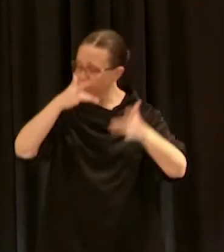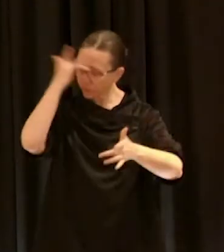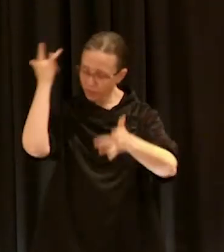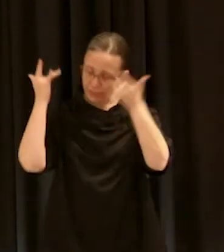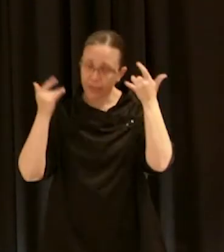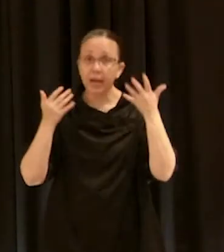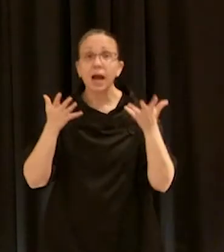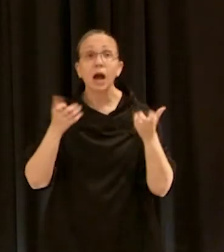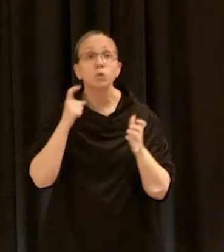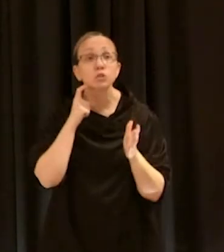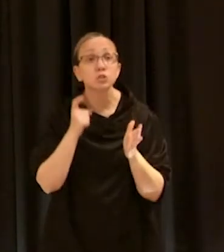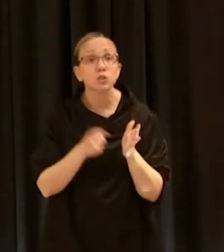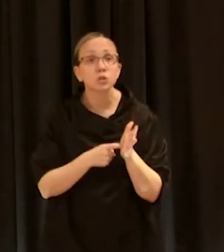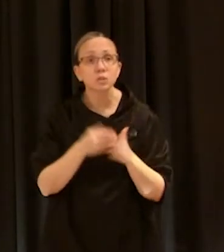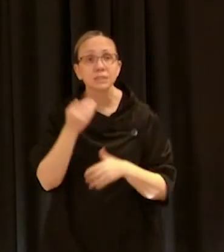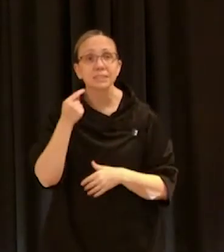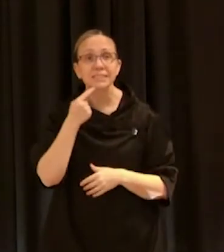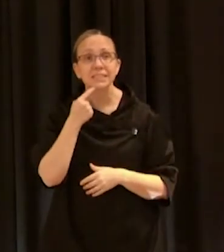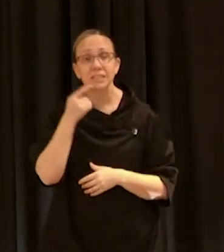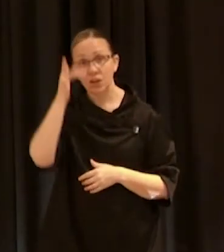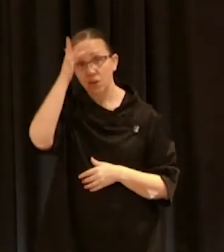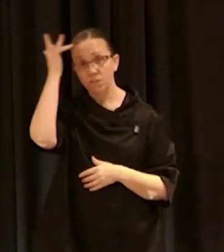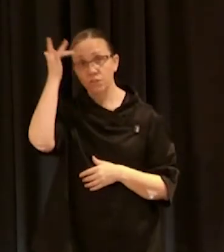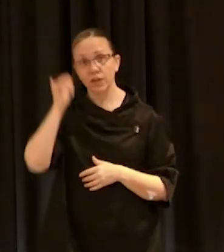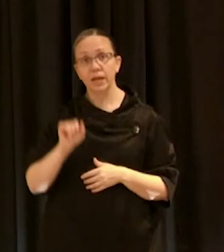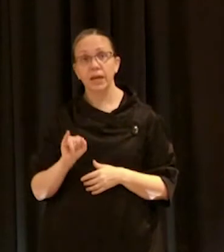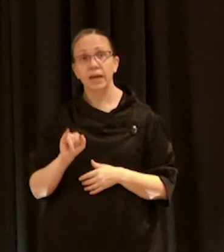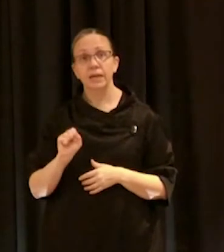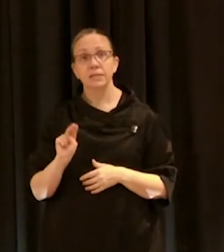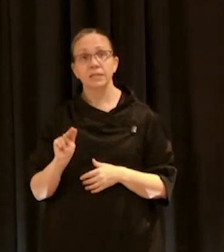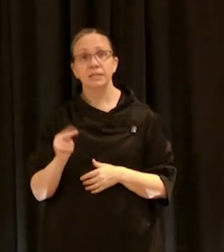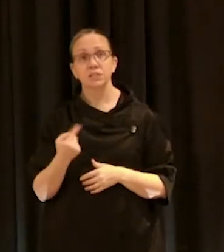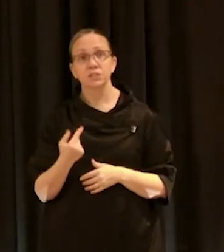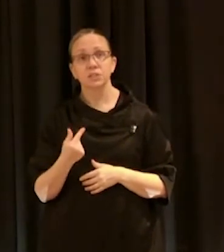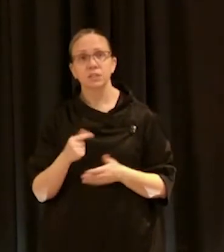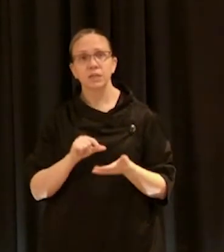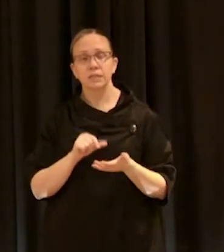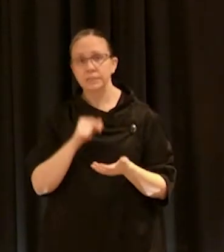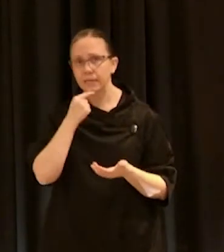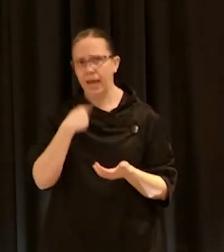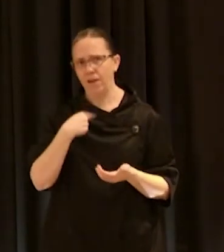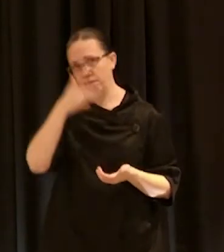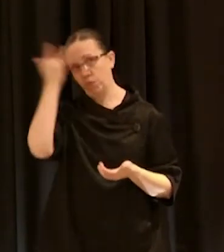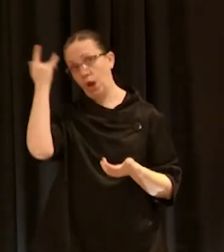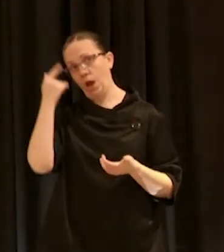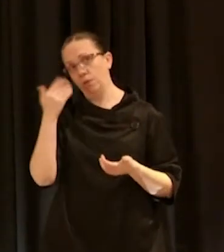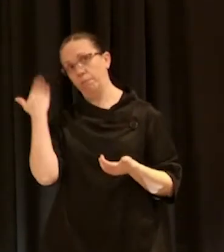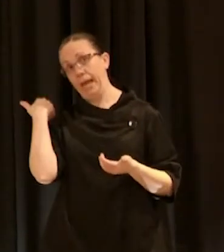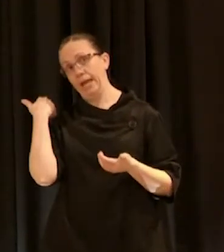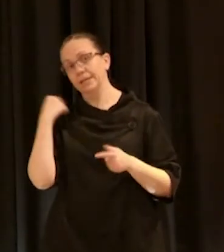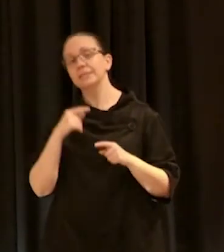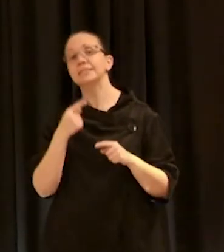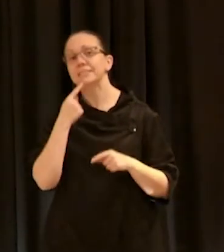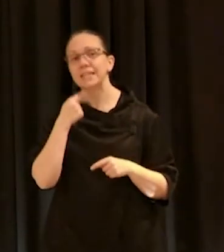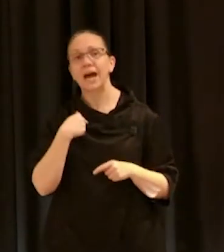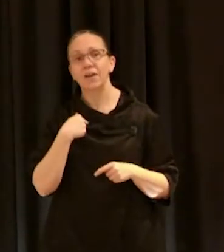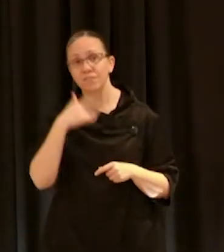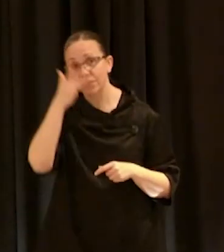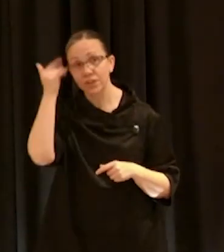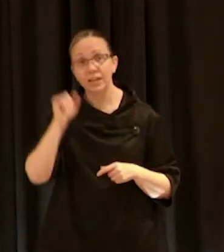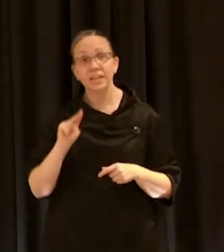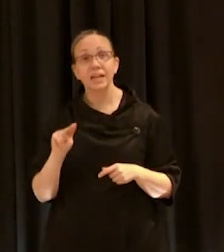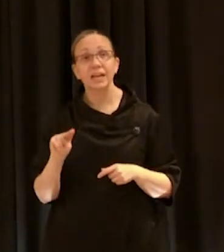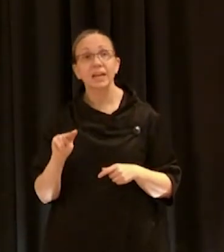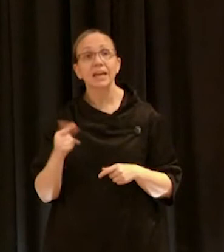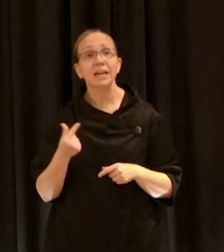I'm forgetting. I want you to notice it says forgetting. It doesn't say I forgot. It says it's forgetting. Why? Because that